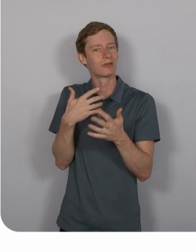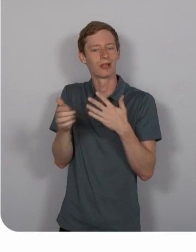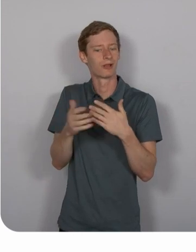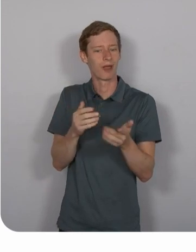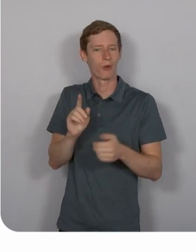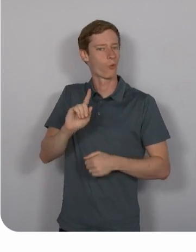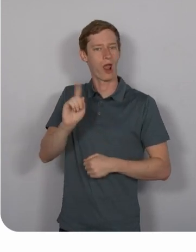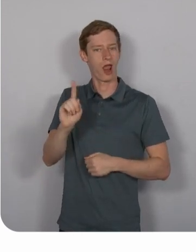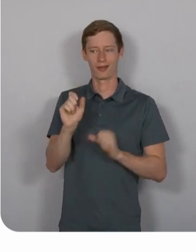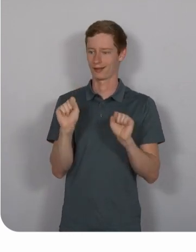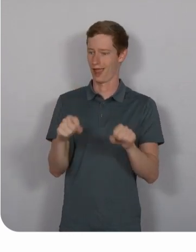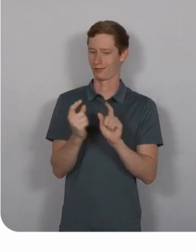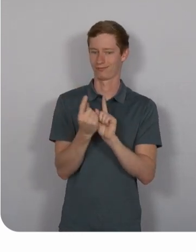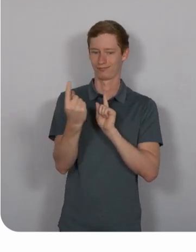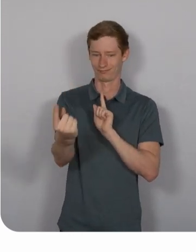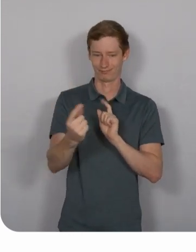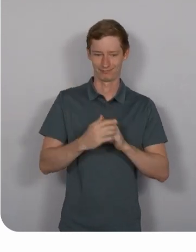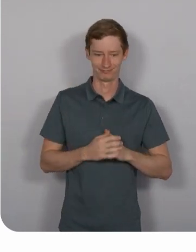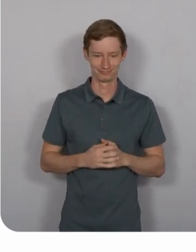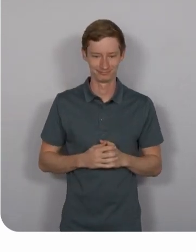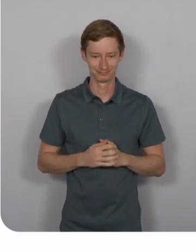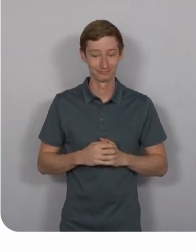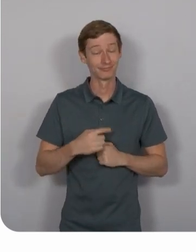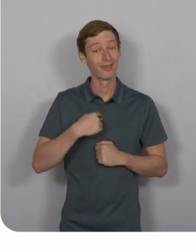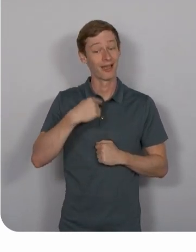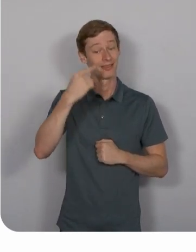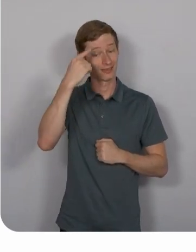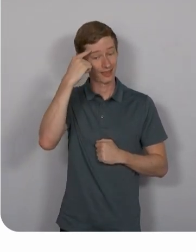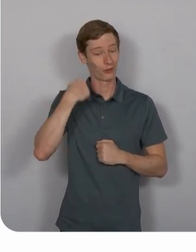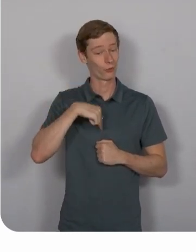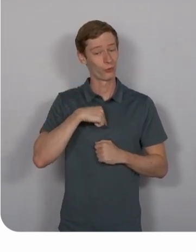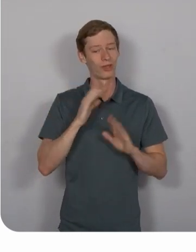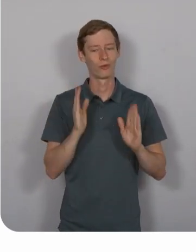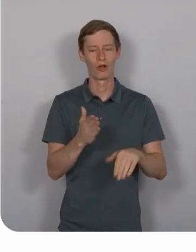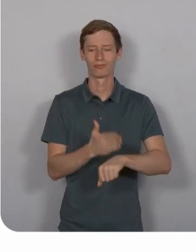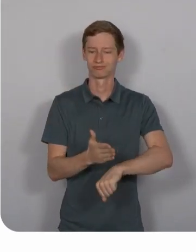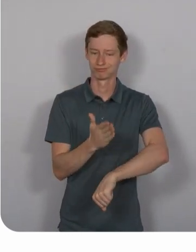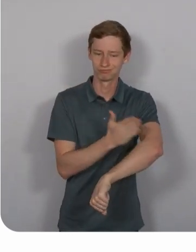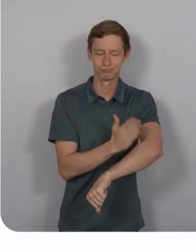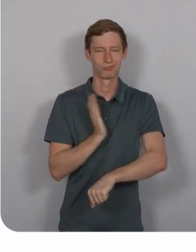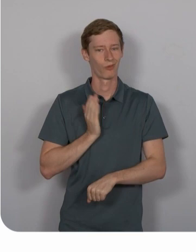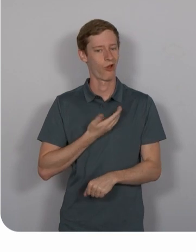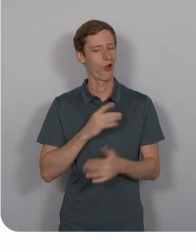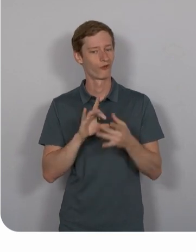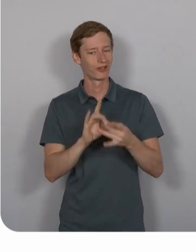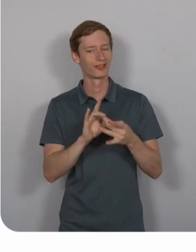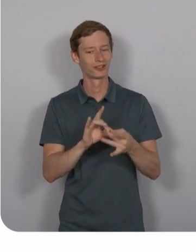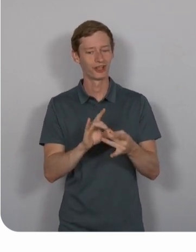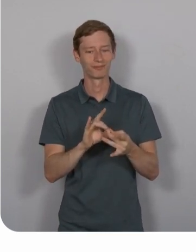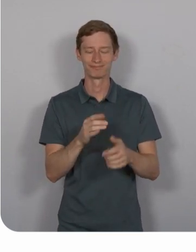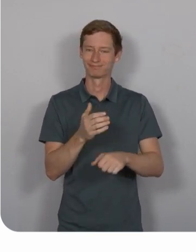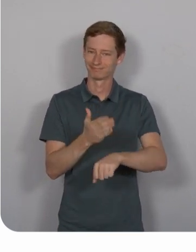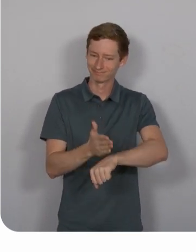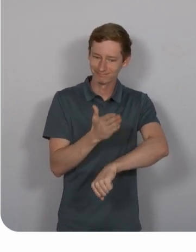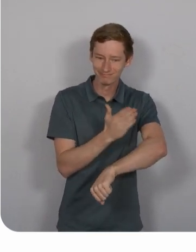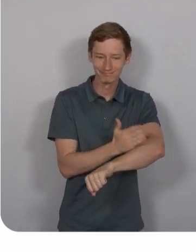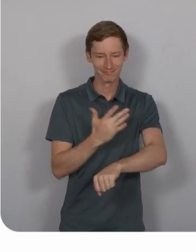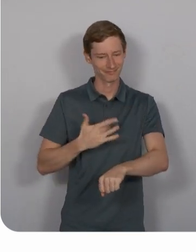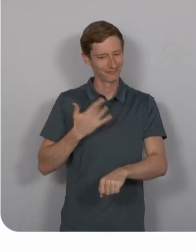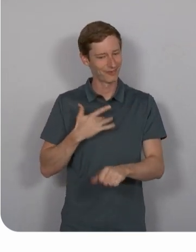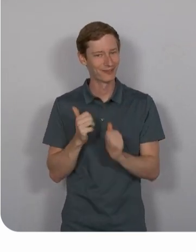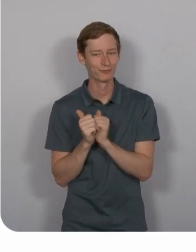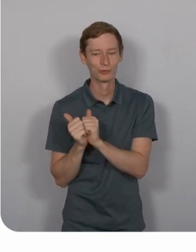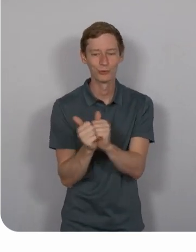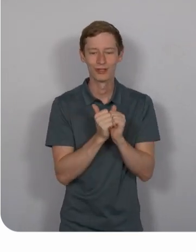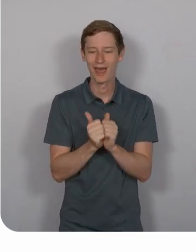and colleagues and the people we care about, no matter where in the world we actually are. And we do this